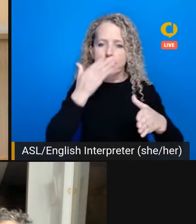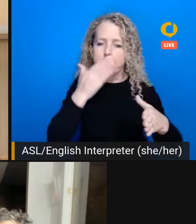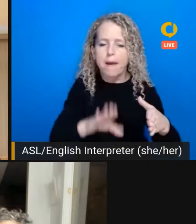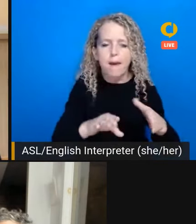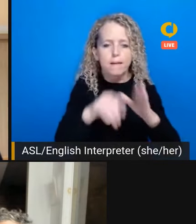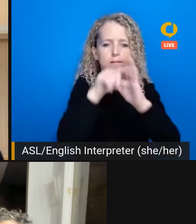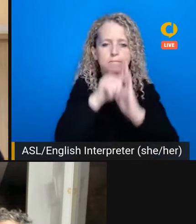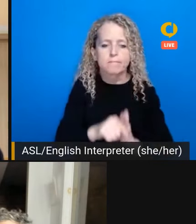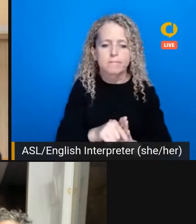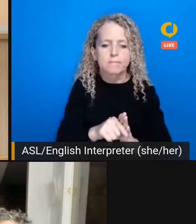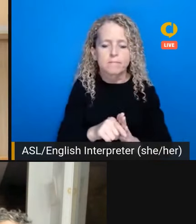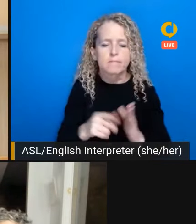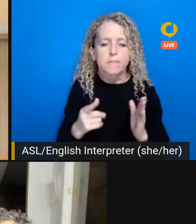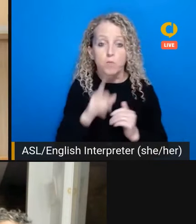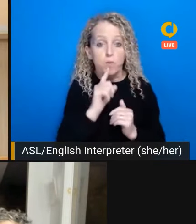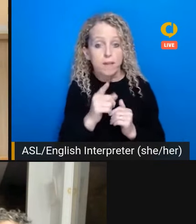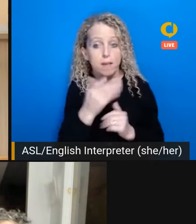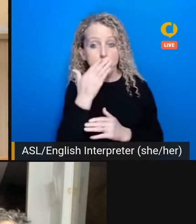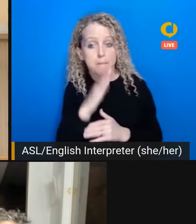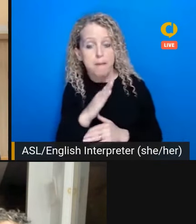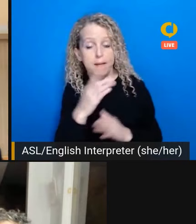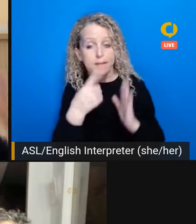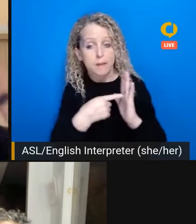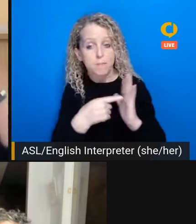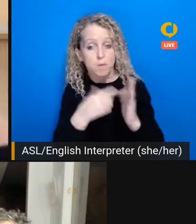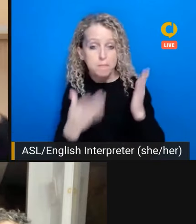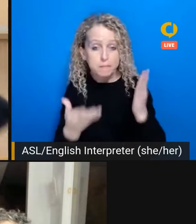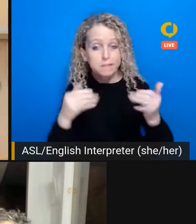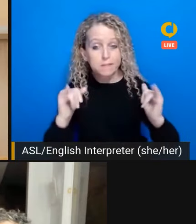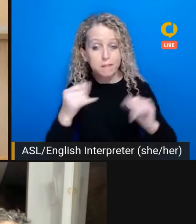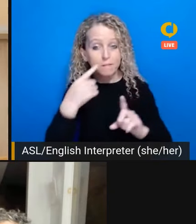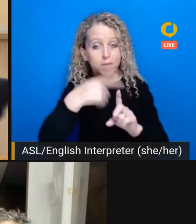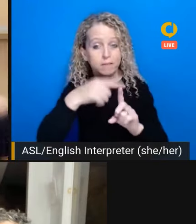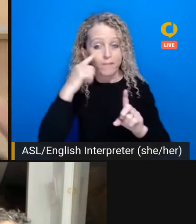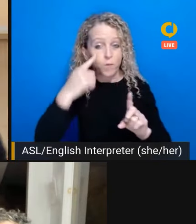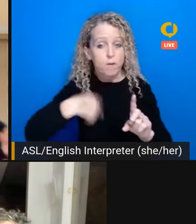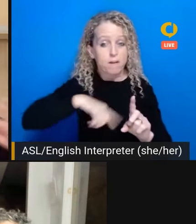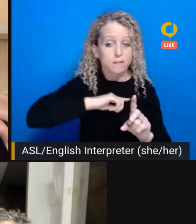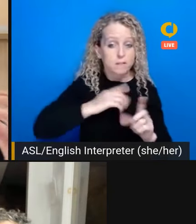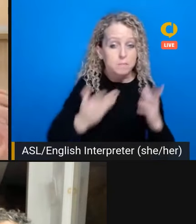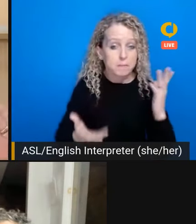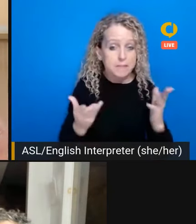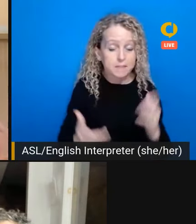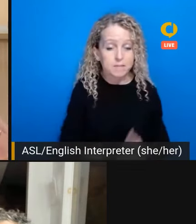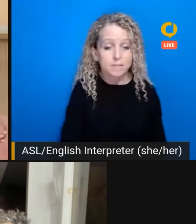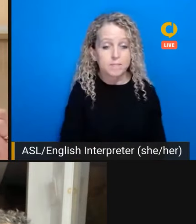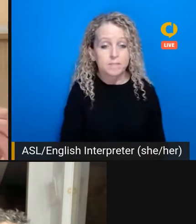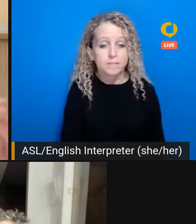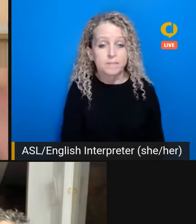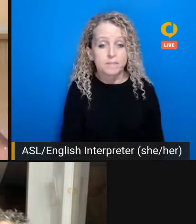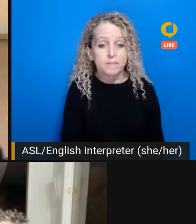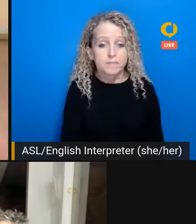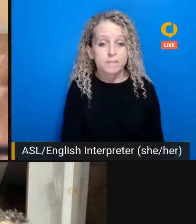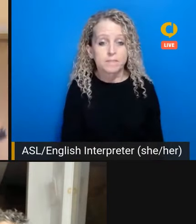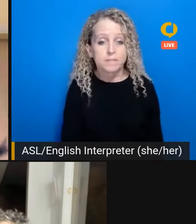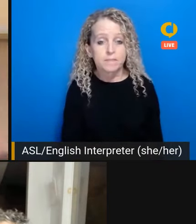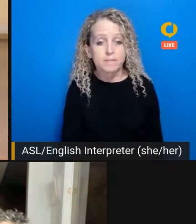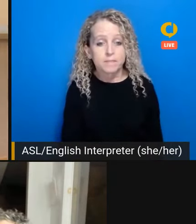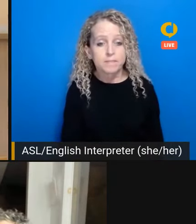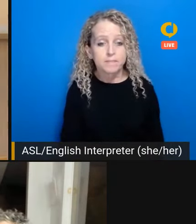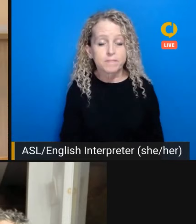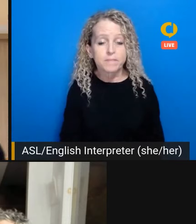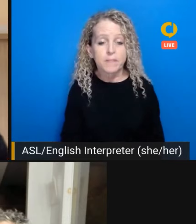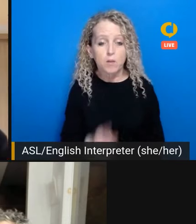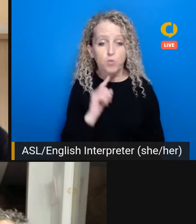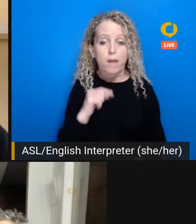bad example might be something good for us. You know, this is what I'm thinking, that when, going back to my